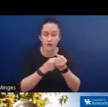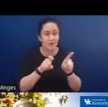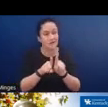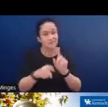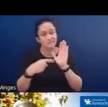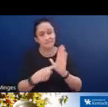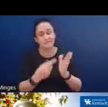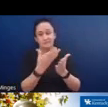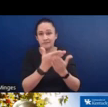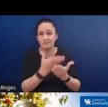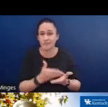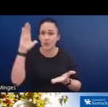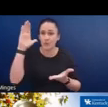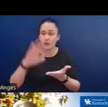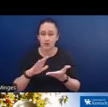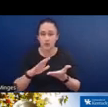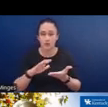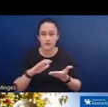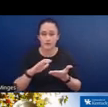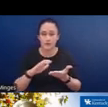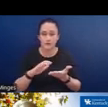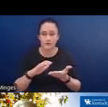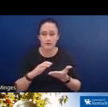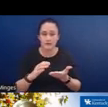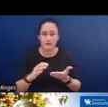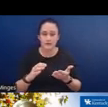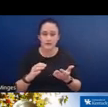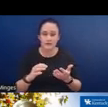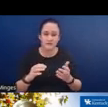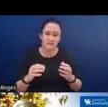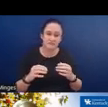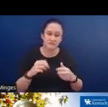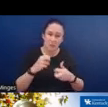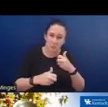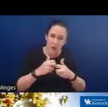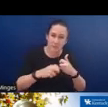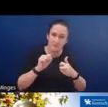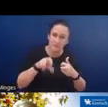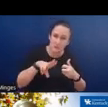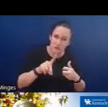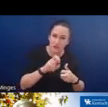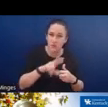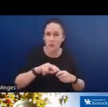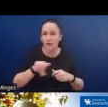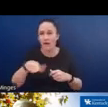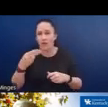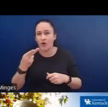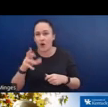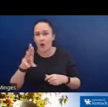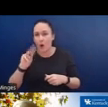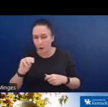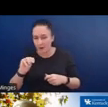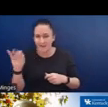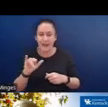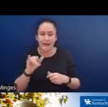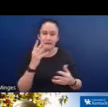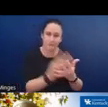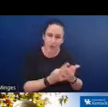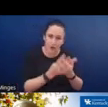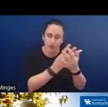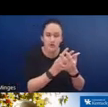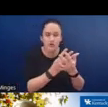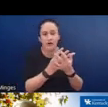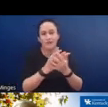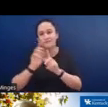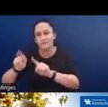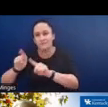reduces problematic substance use, as well as associated harms like incarceration, repeat emergency